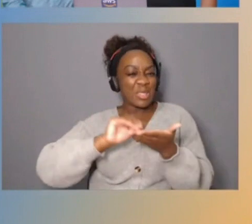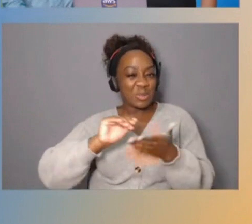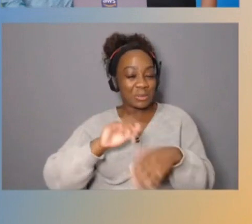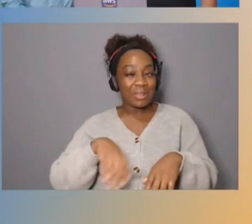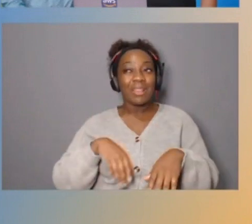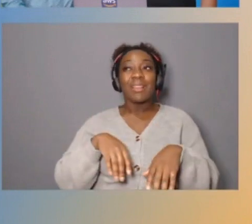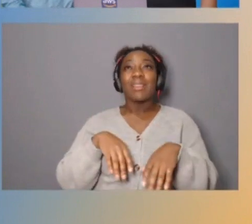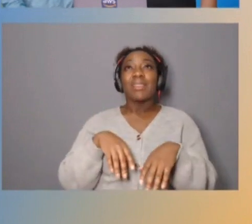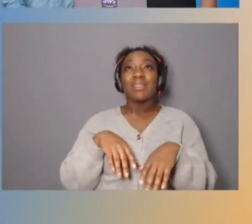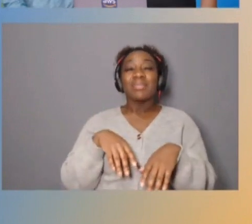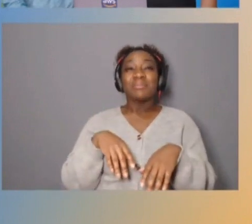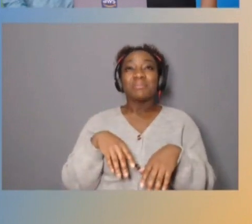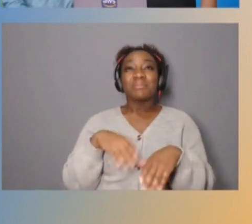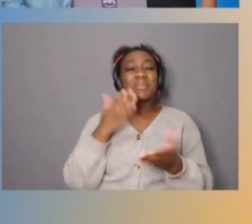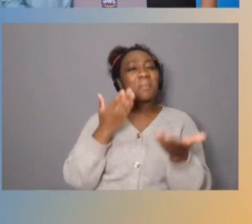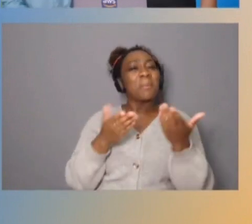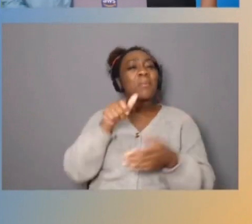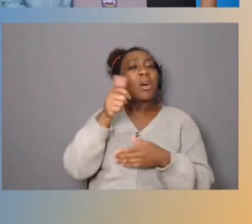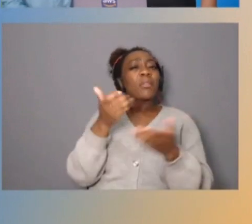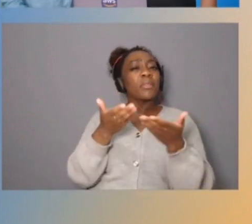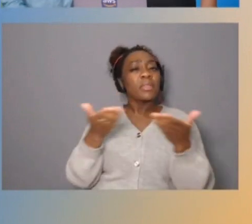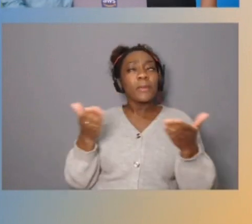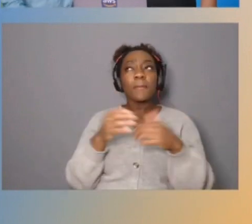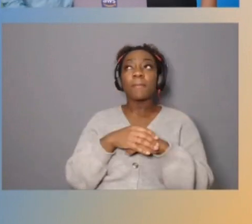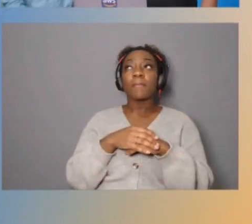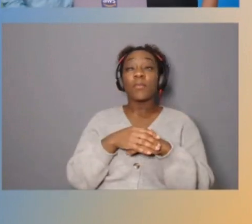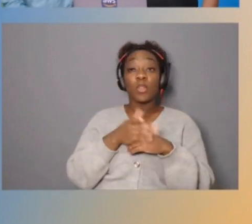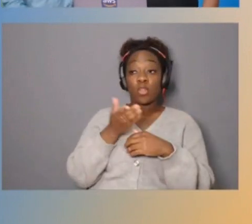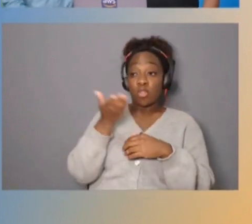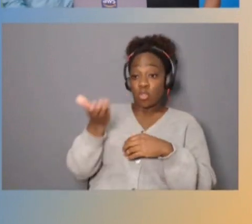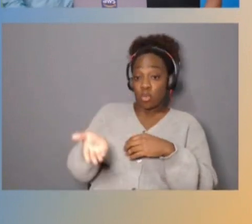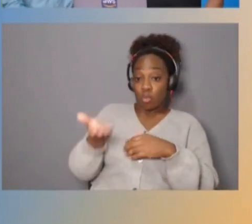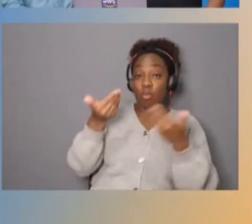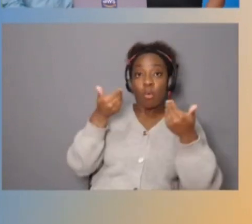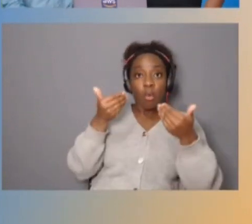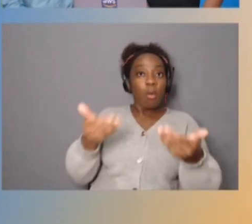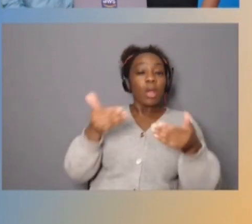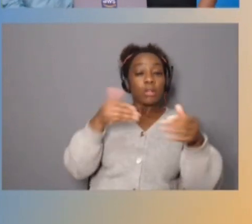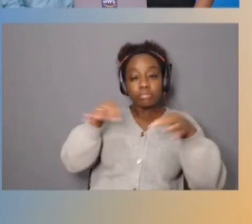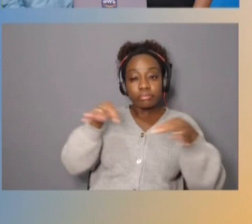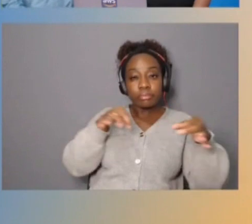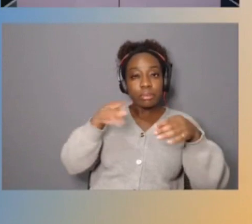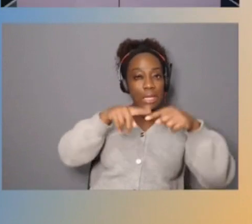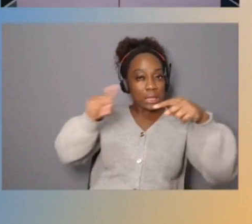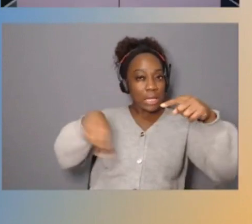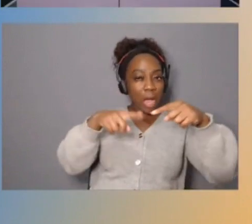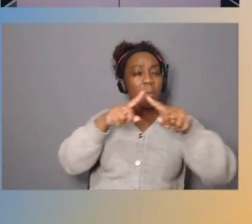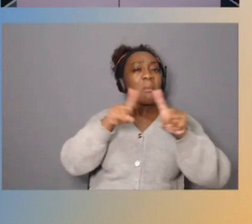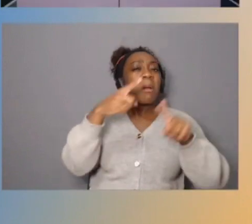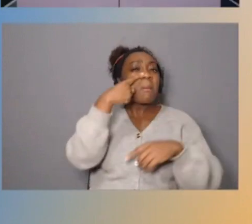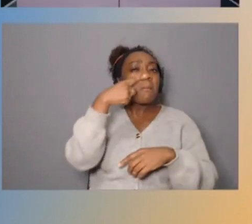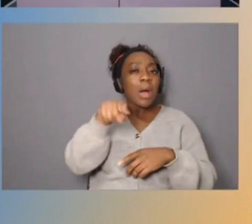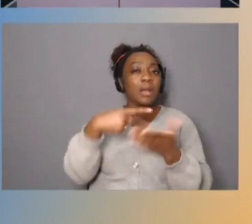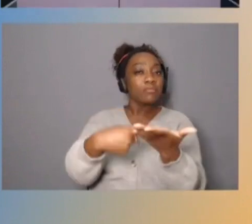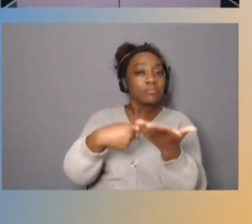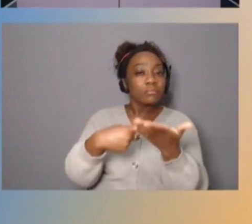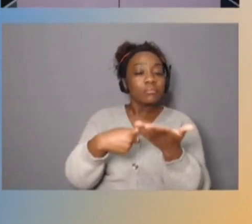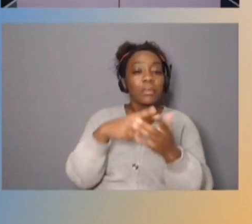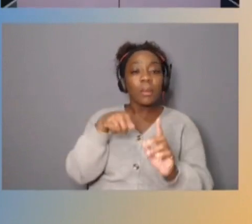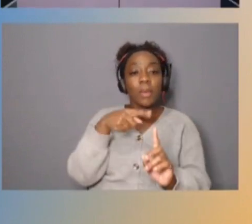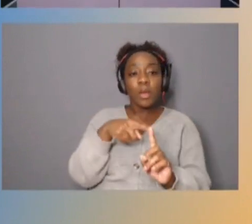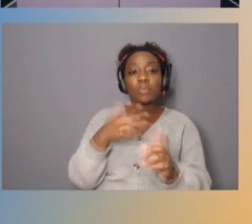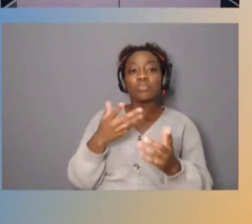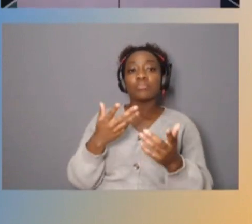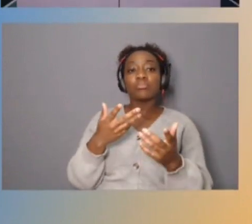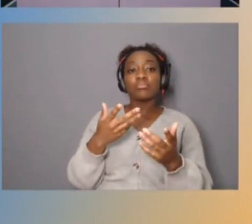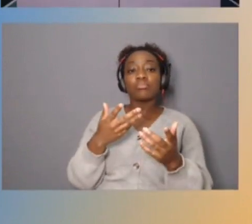Maybe the other thing we could also, as you talk through this cycle here, can talk a little bit more about what happens with